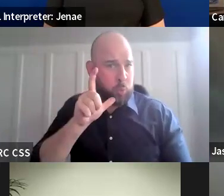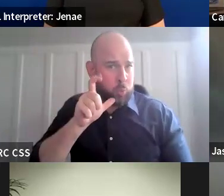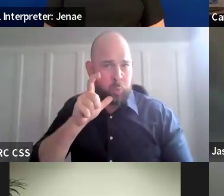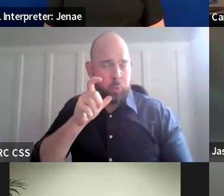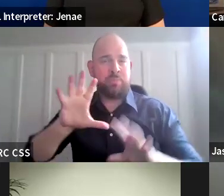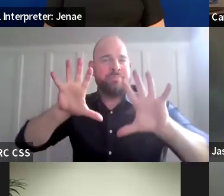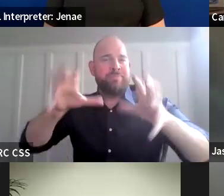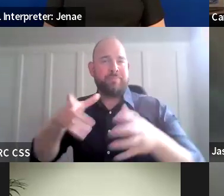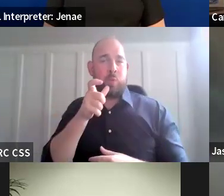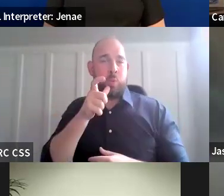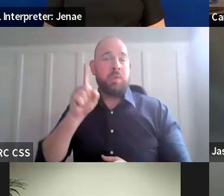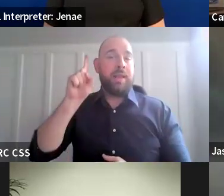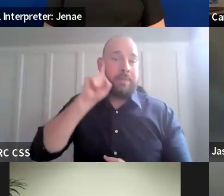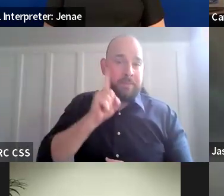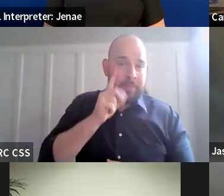workshop.